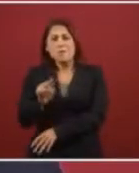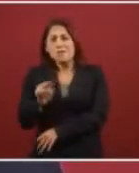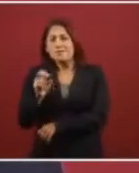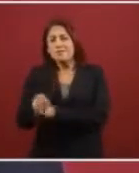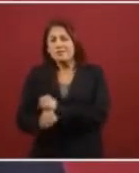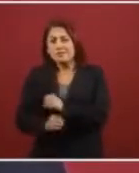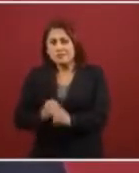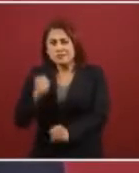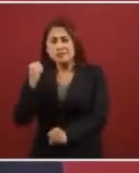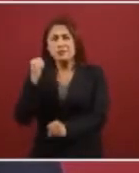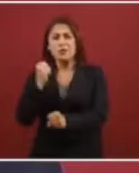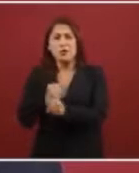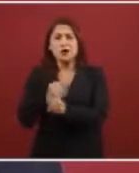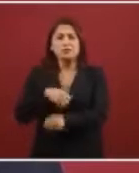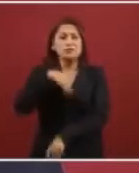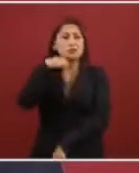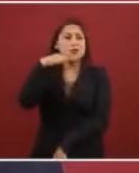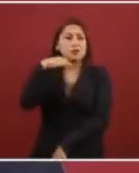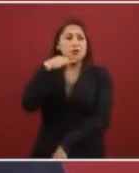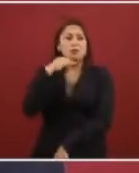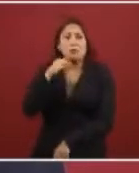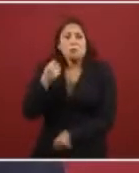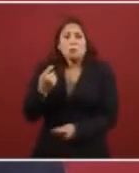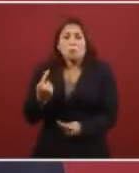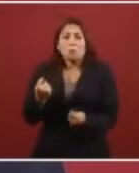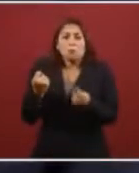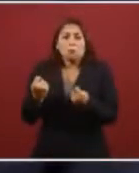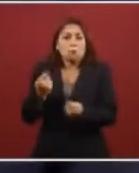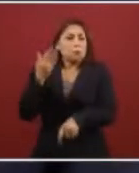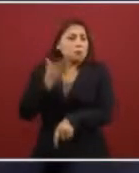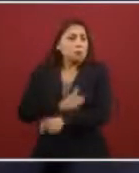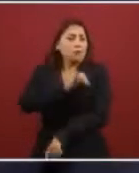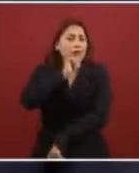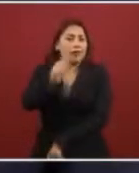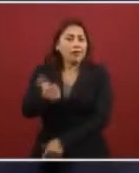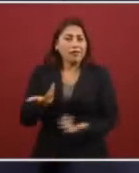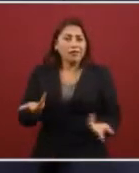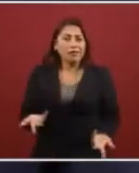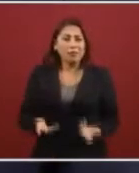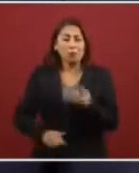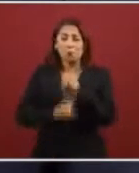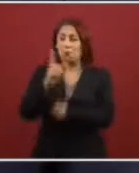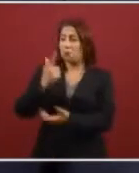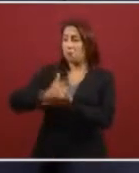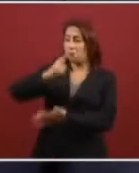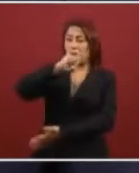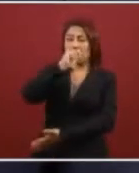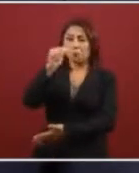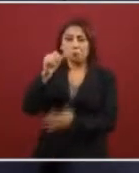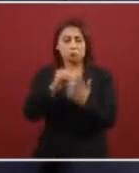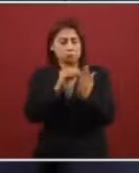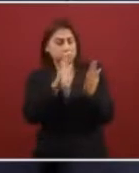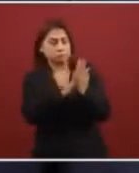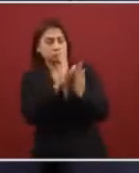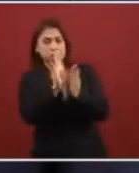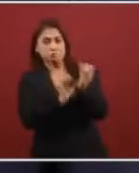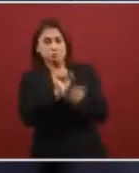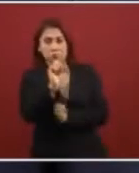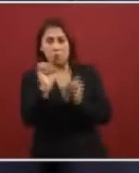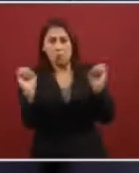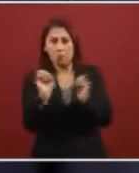fue delito grave. It was not a bad crime to be corrupt.